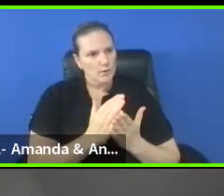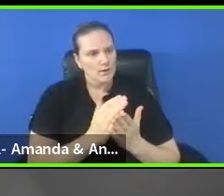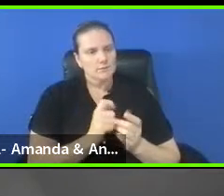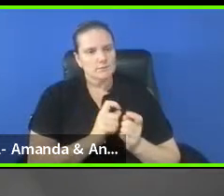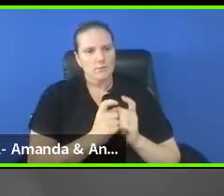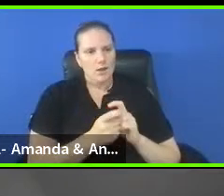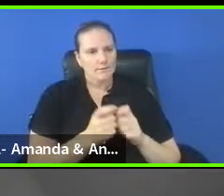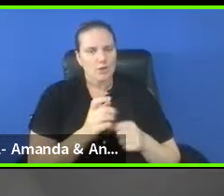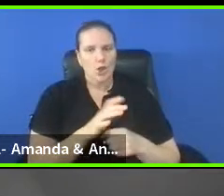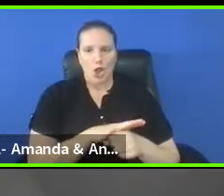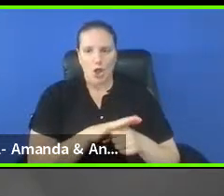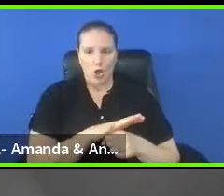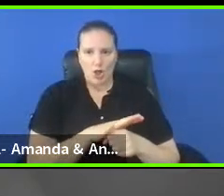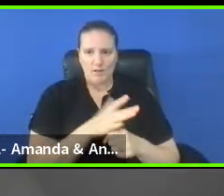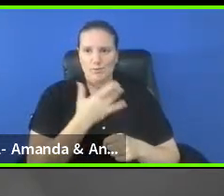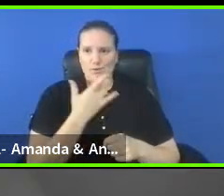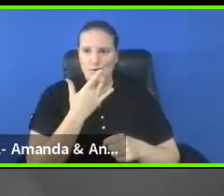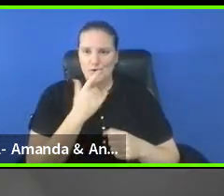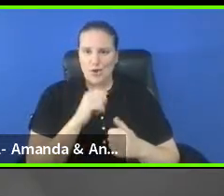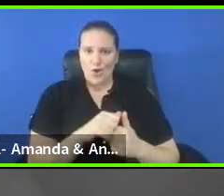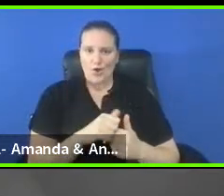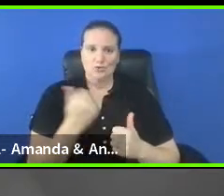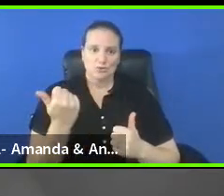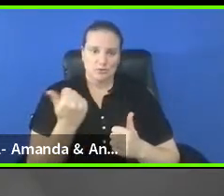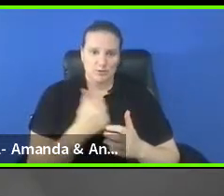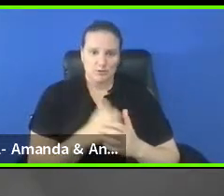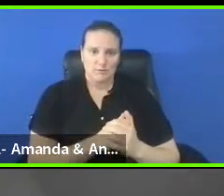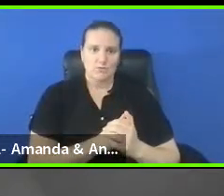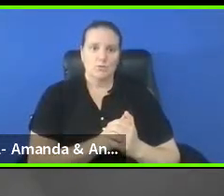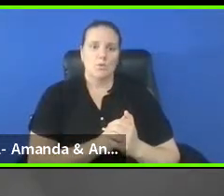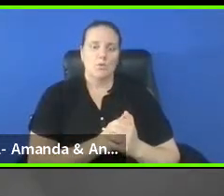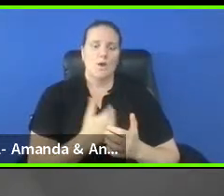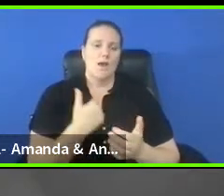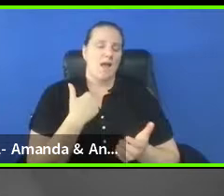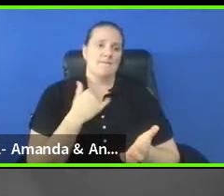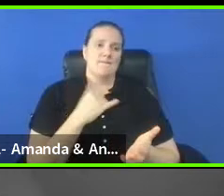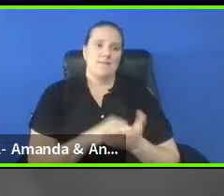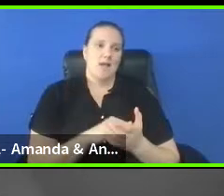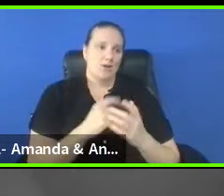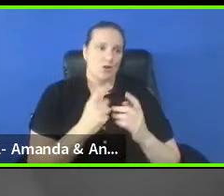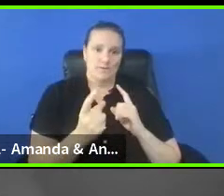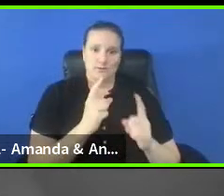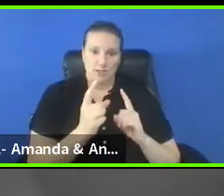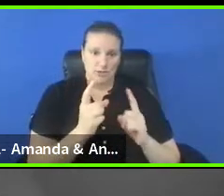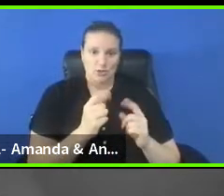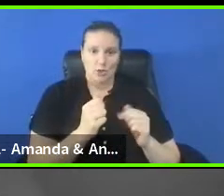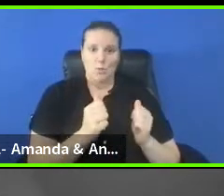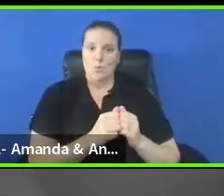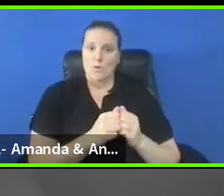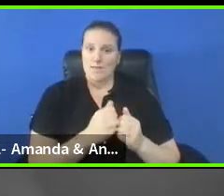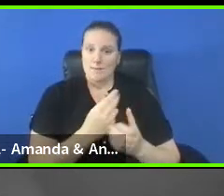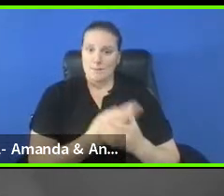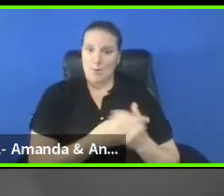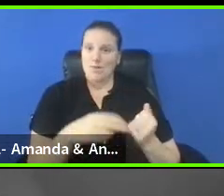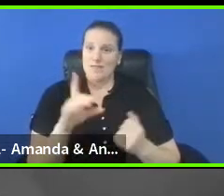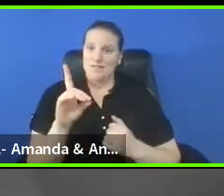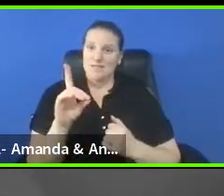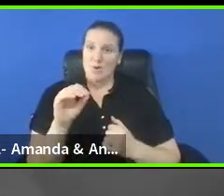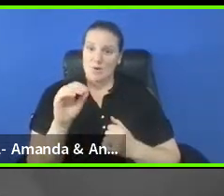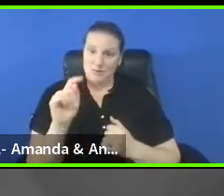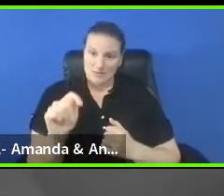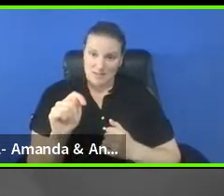preferred alternative, and we are having conversations with both DOTs,